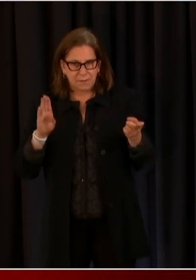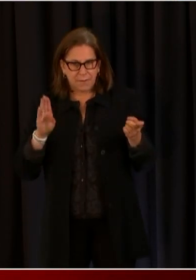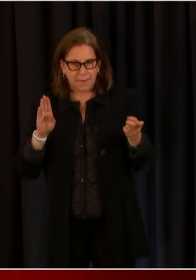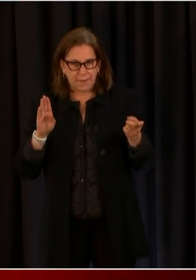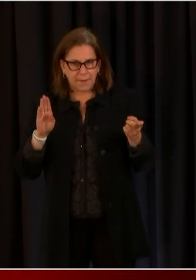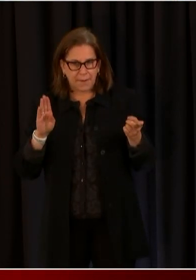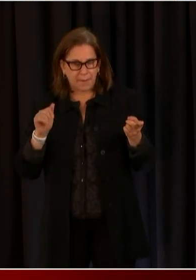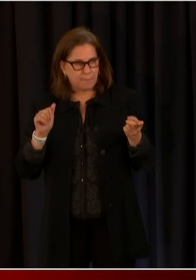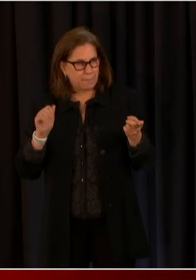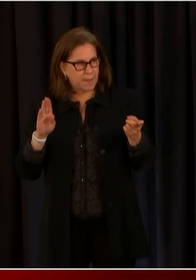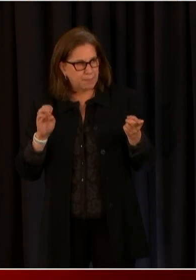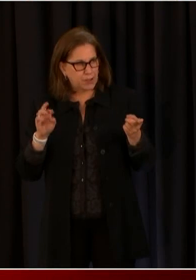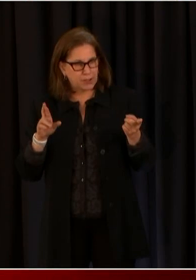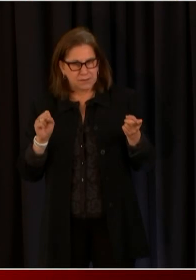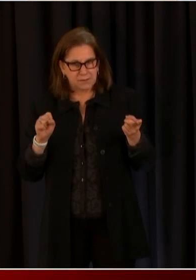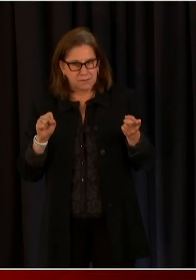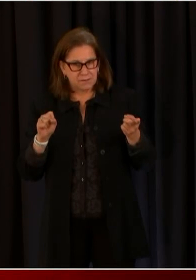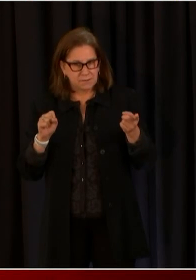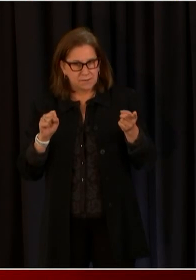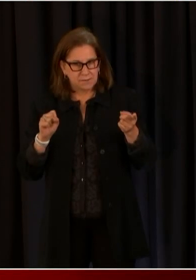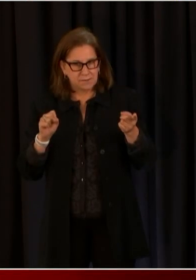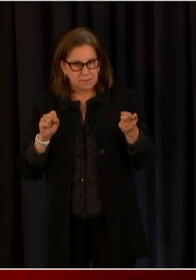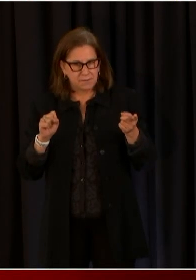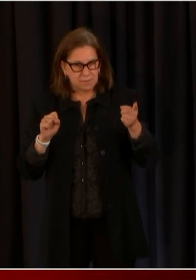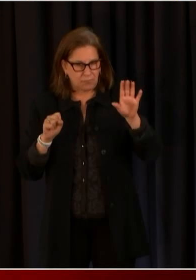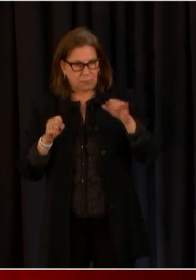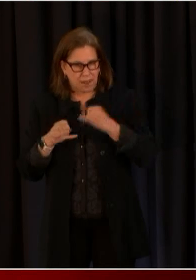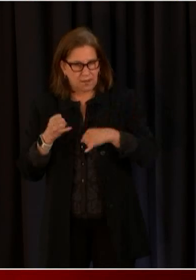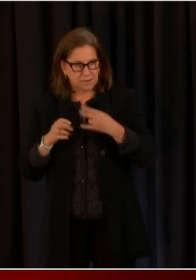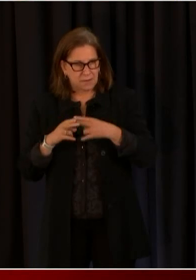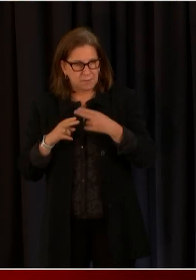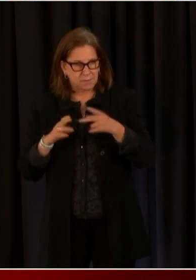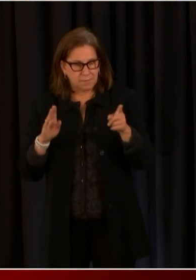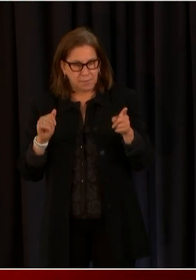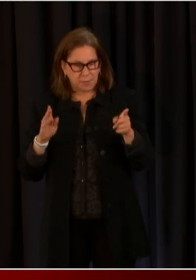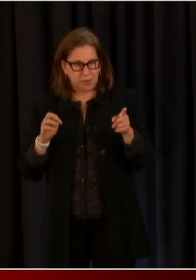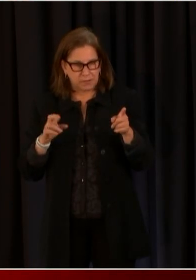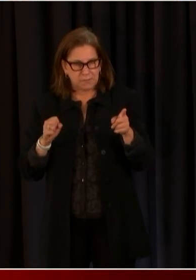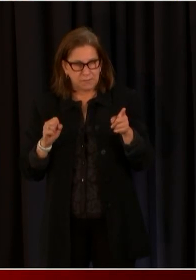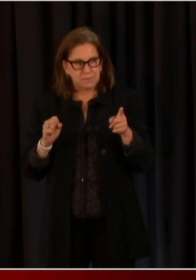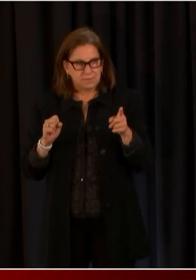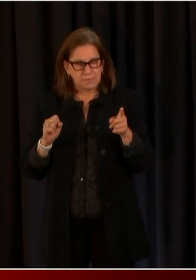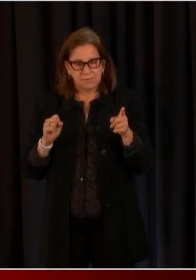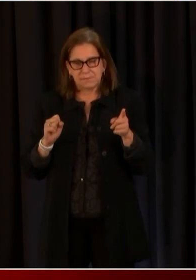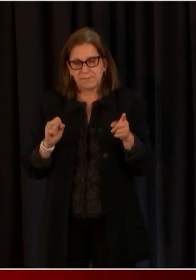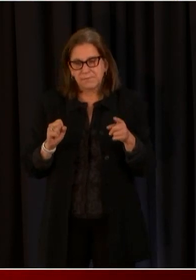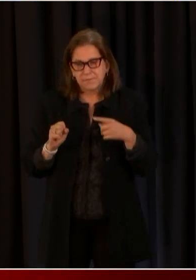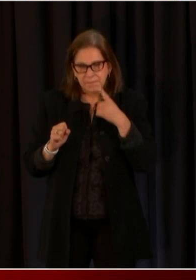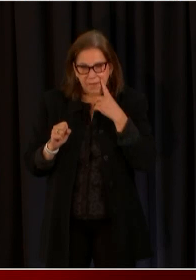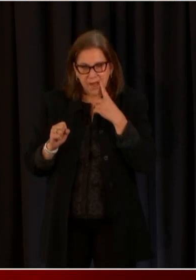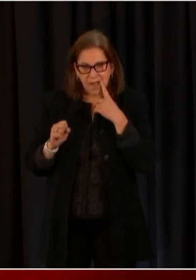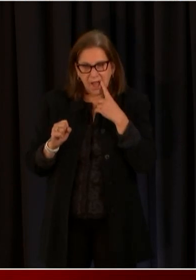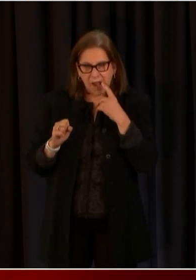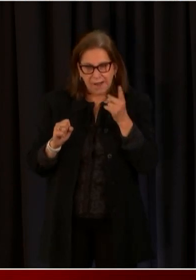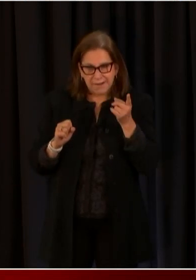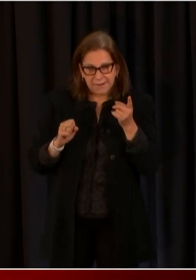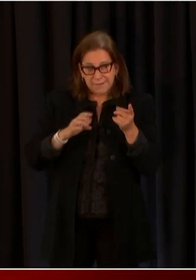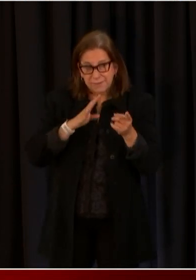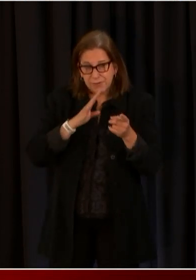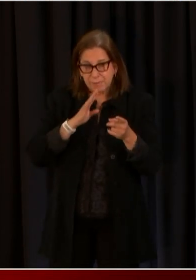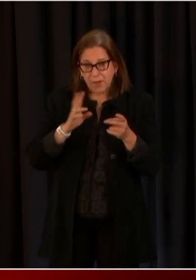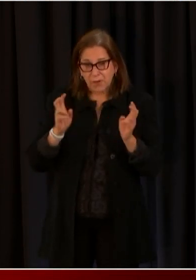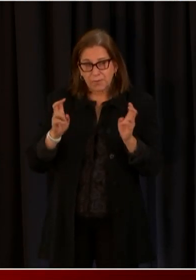update involves where we are with parking enforcement, towing of illegally